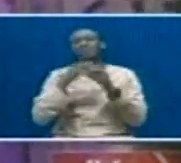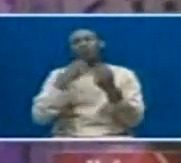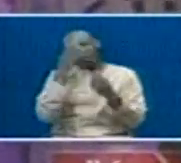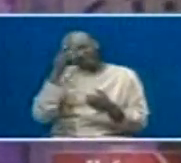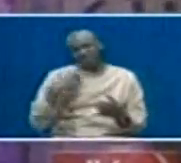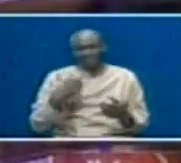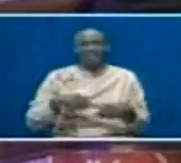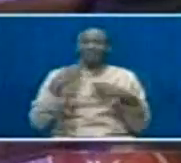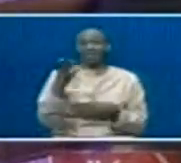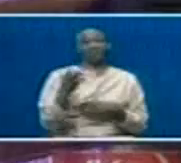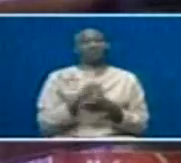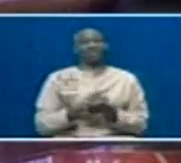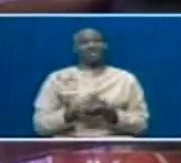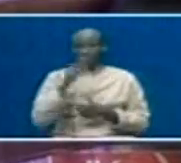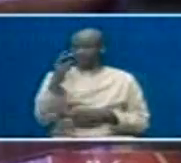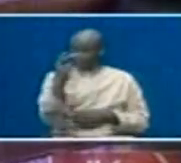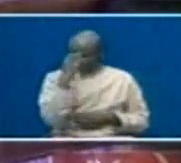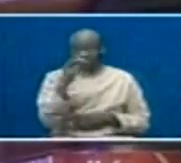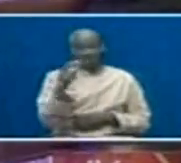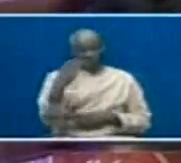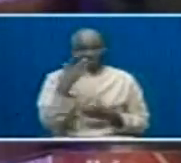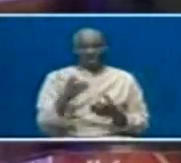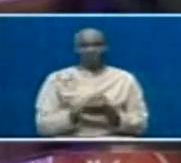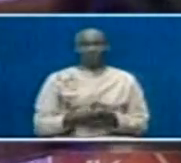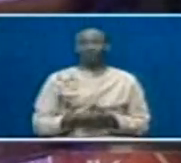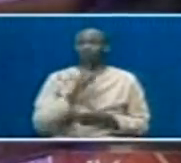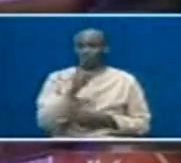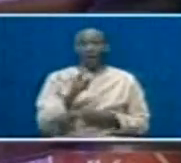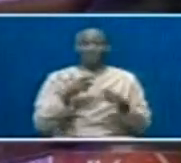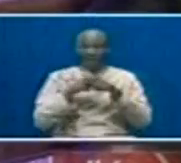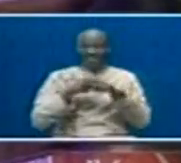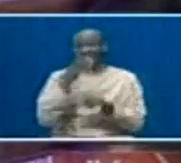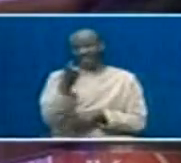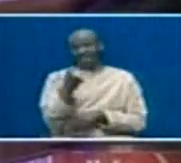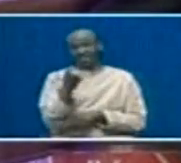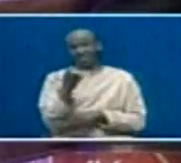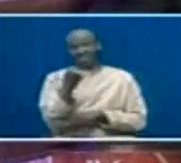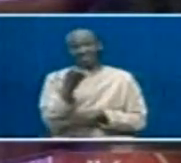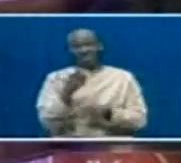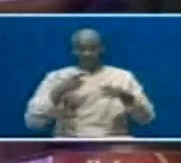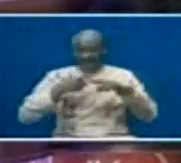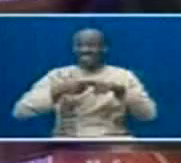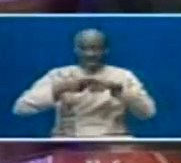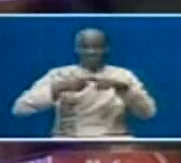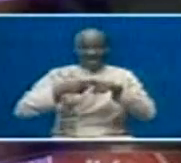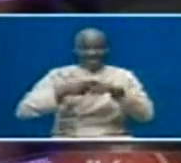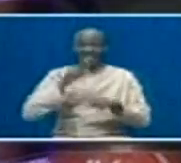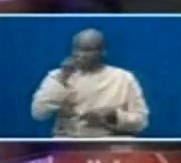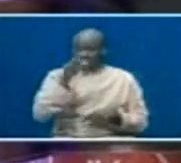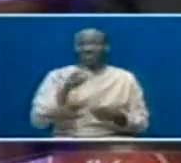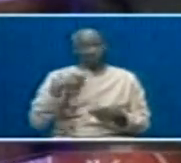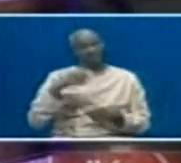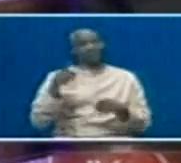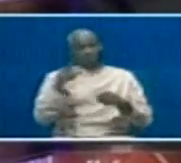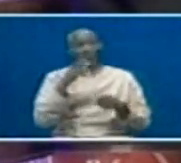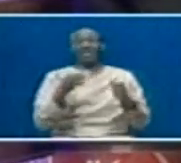He's still alive, and he's watching this program. I'm sure about it. He's also in